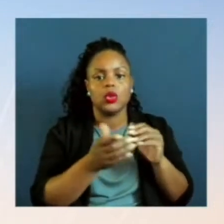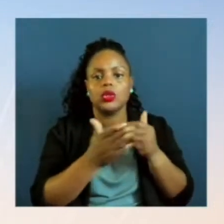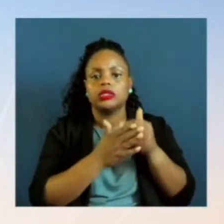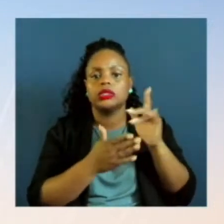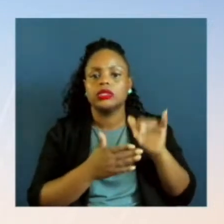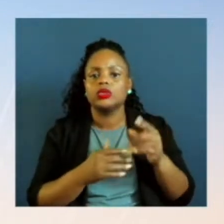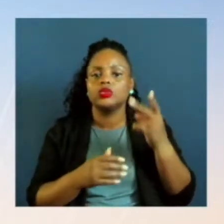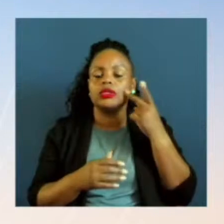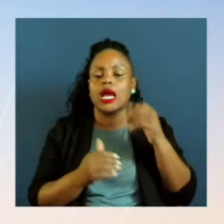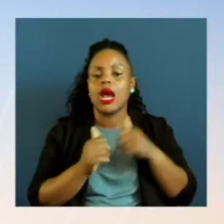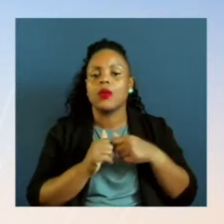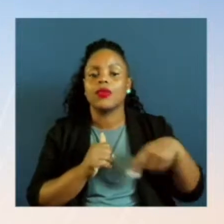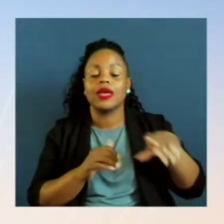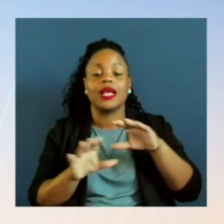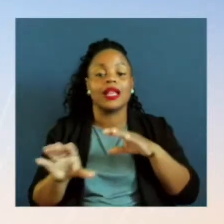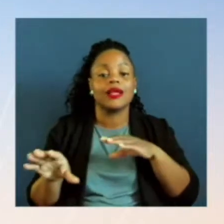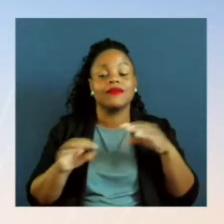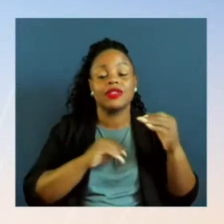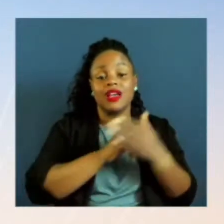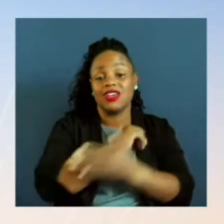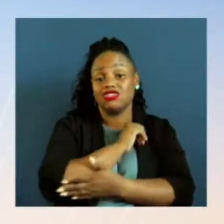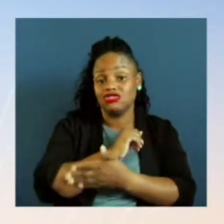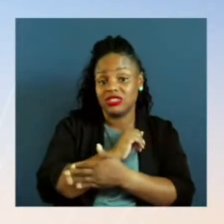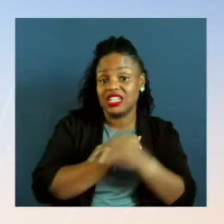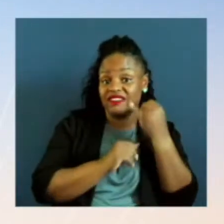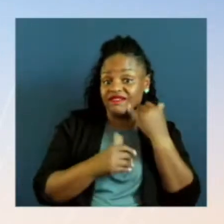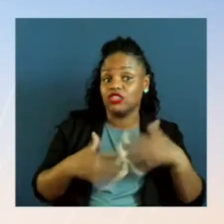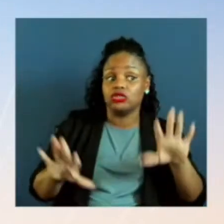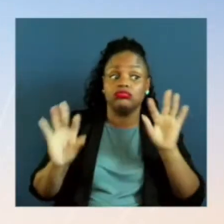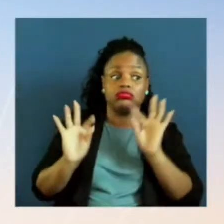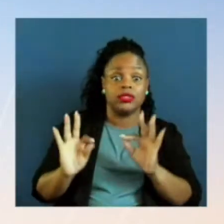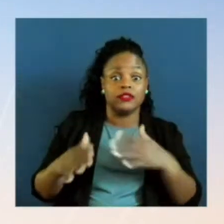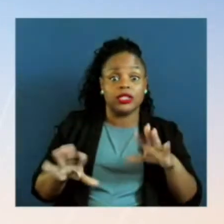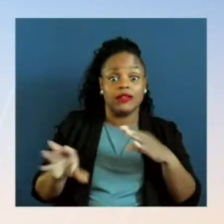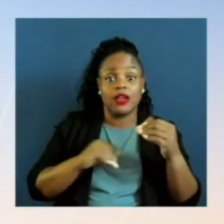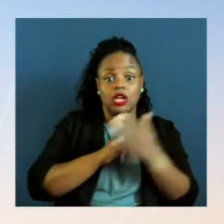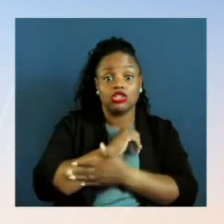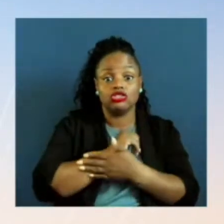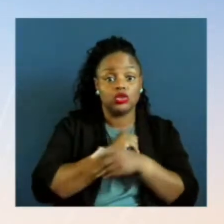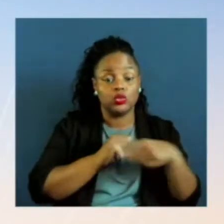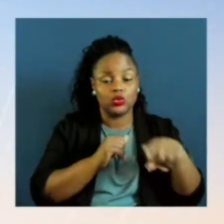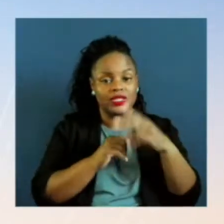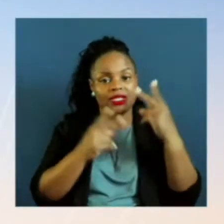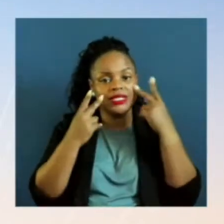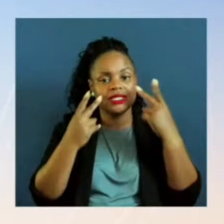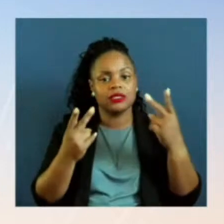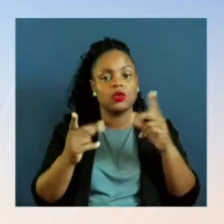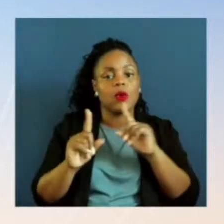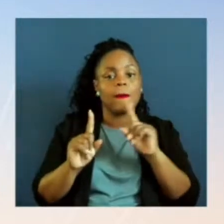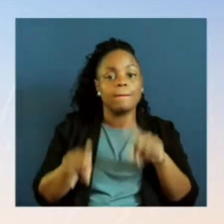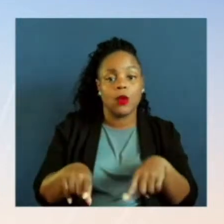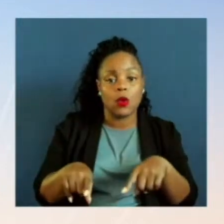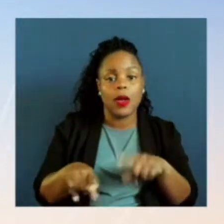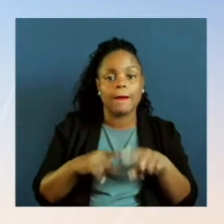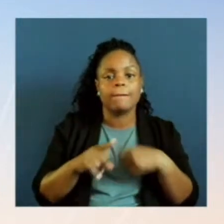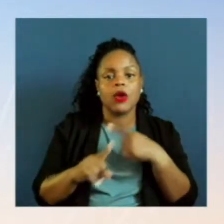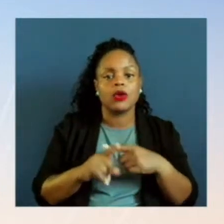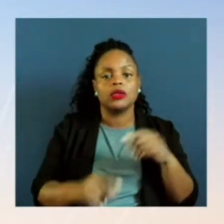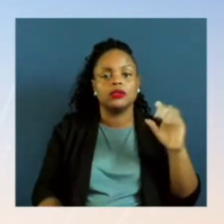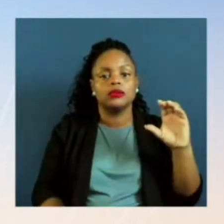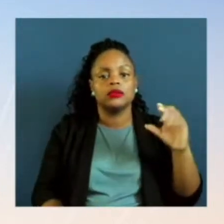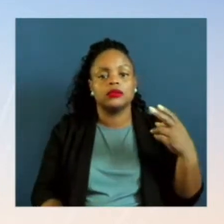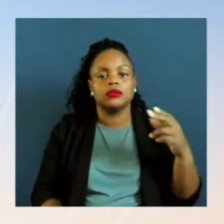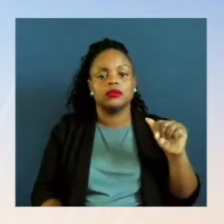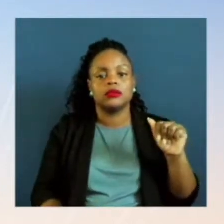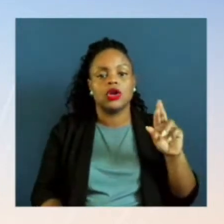the country. There have been reports, as I think many of you have seen or reported yourself, about charter flights. If I can just